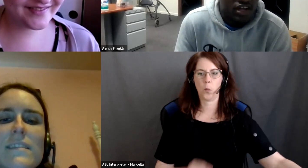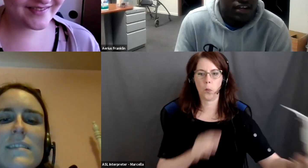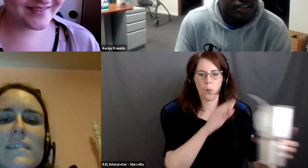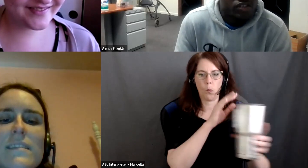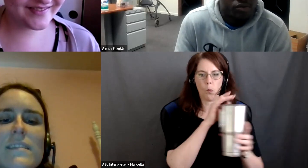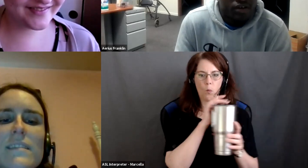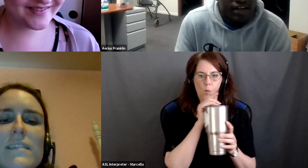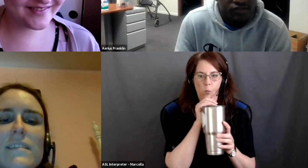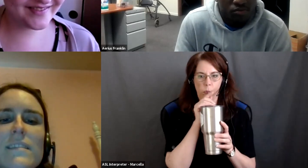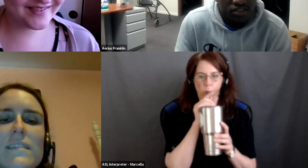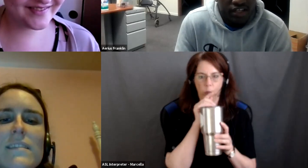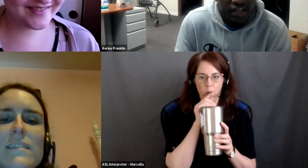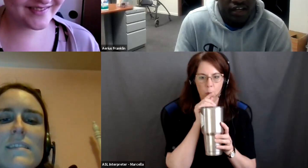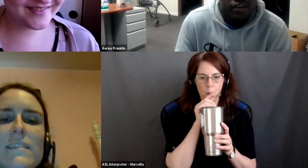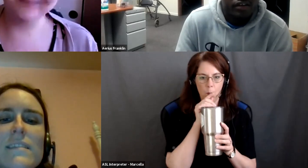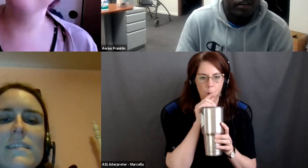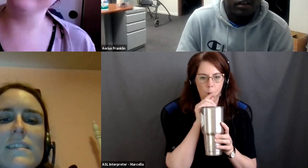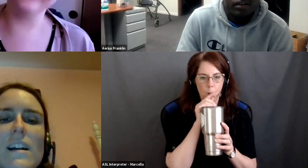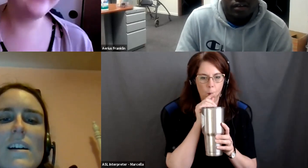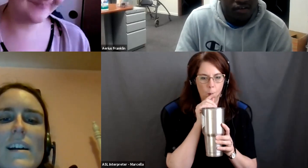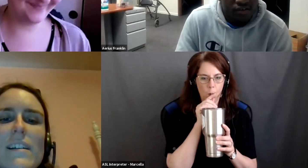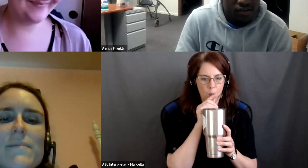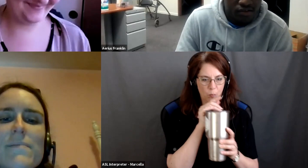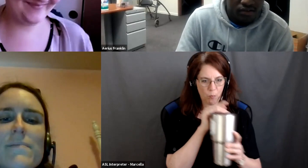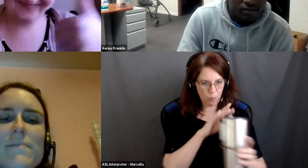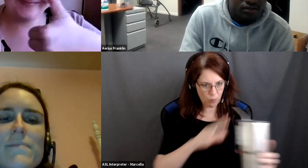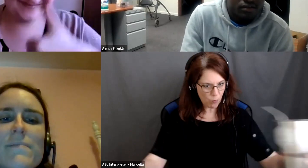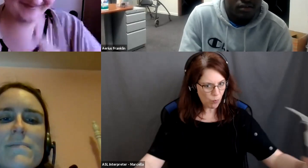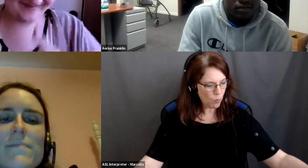just try to make sure we don't have too much dead air. Okay.